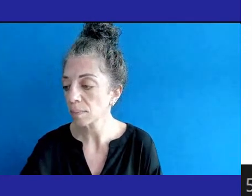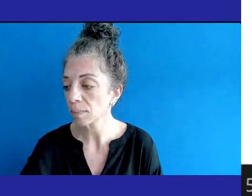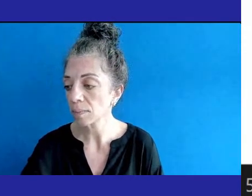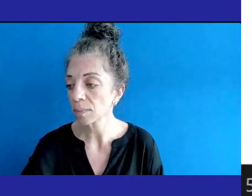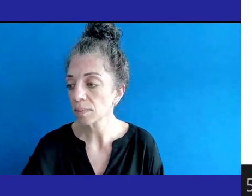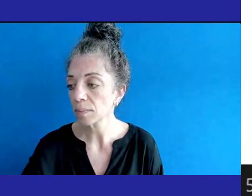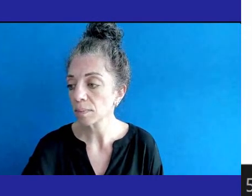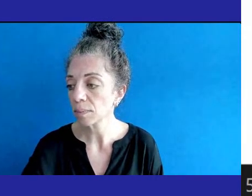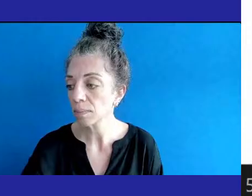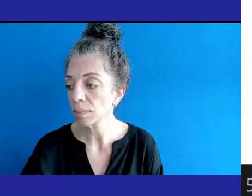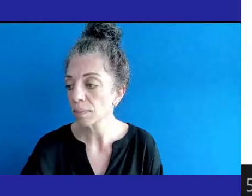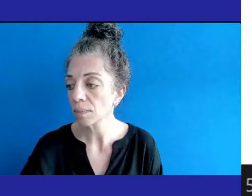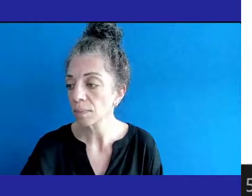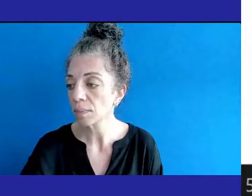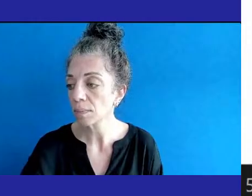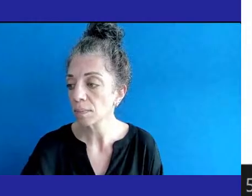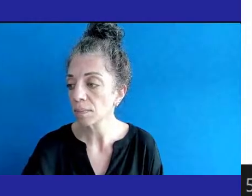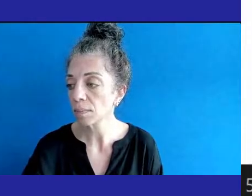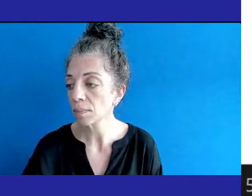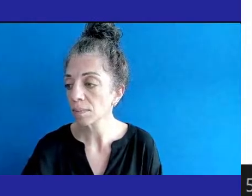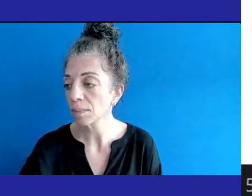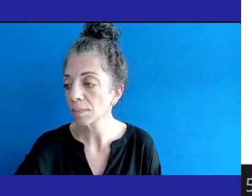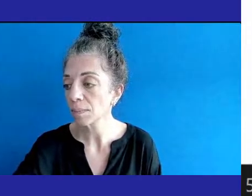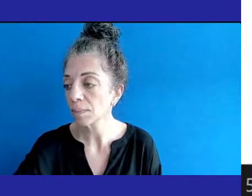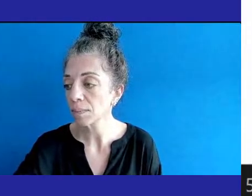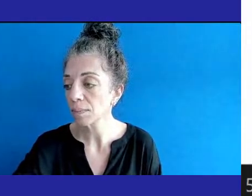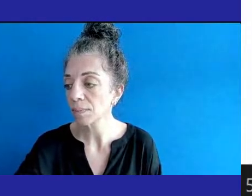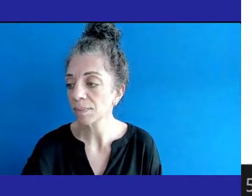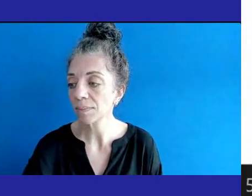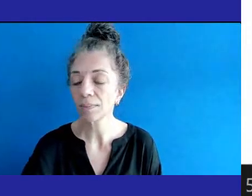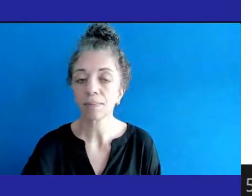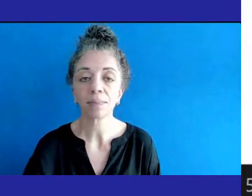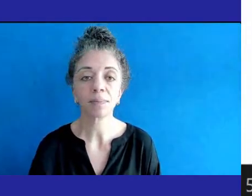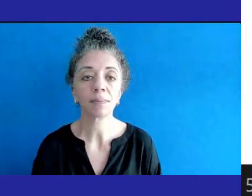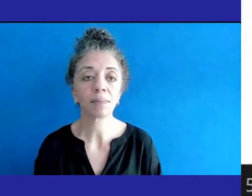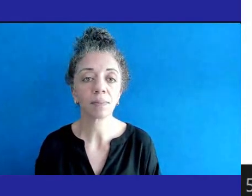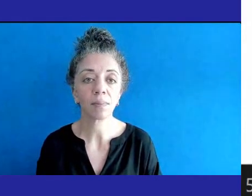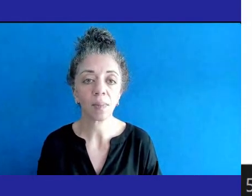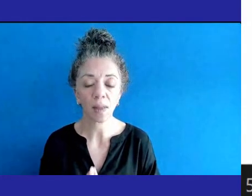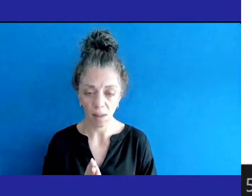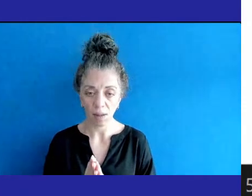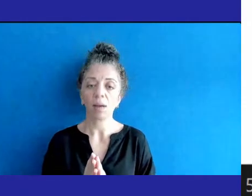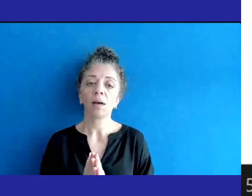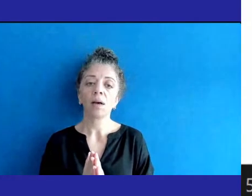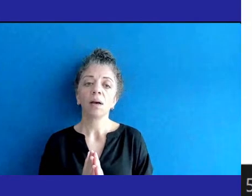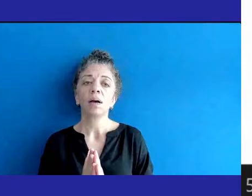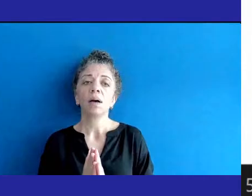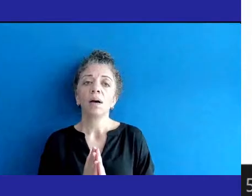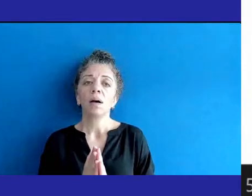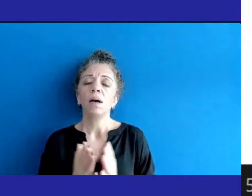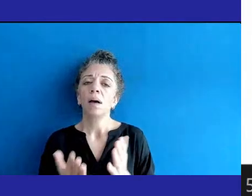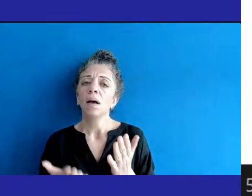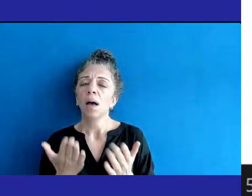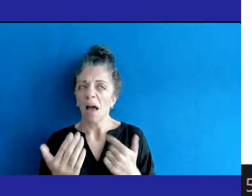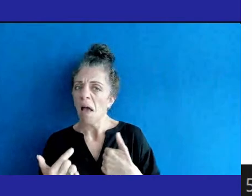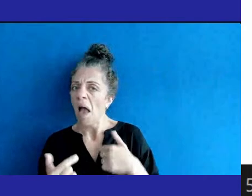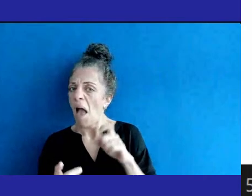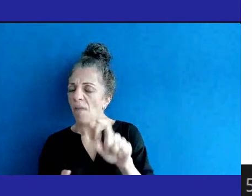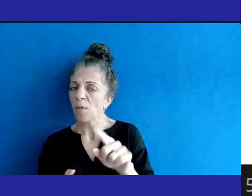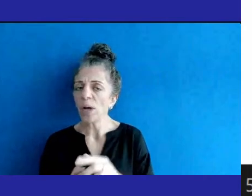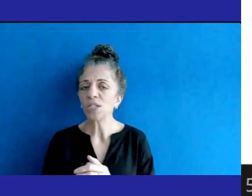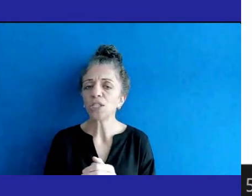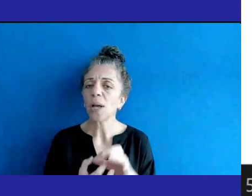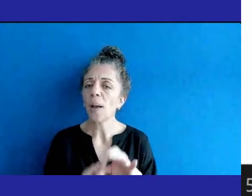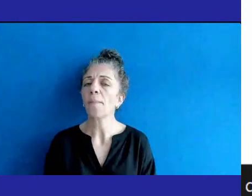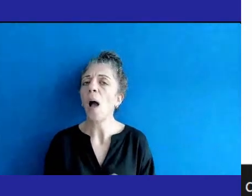there are several different, potential providers here. You mentioned that we're going to try to make